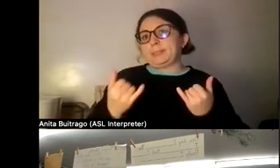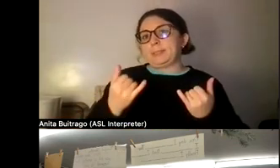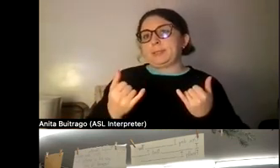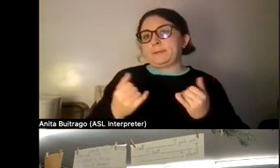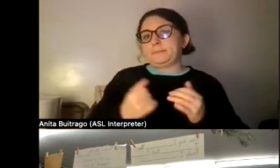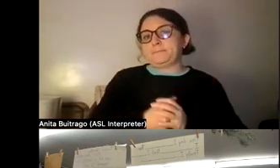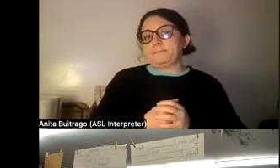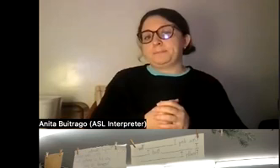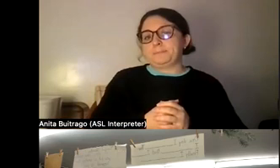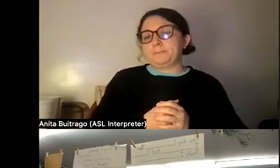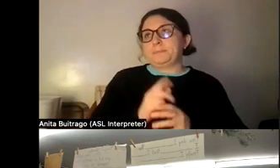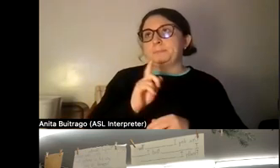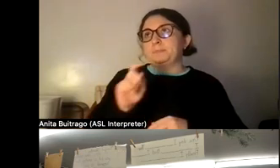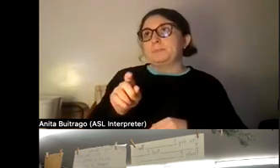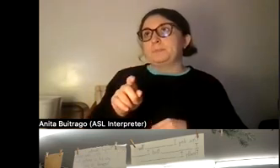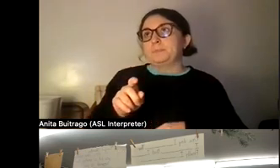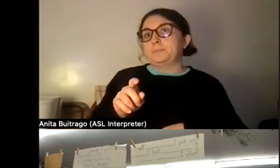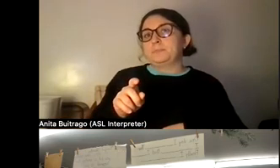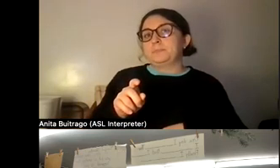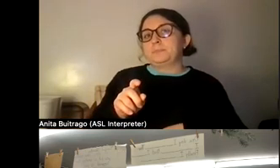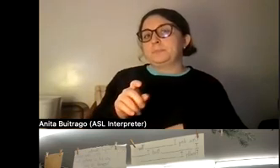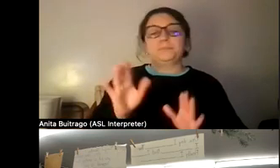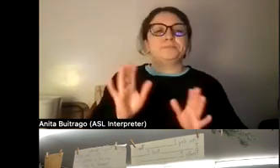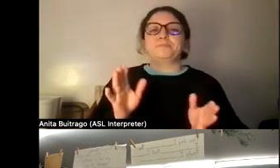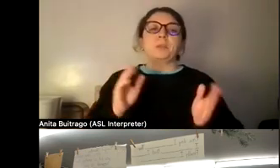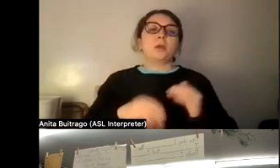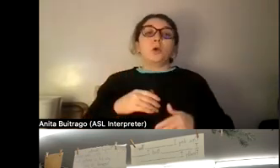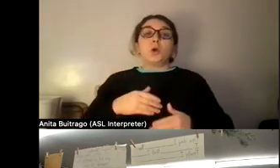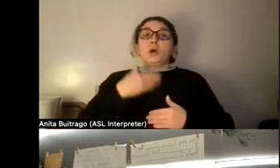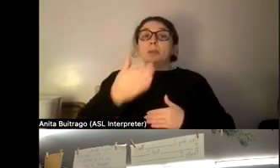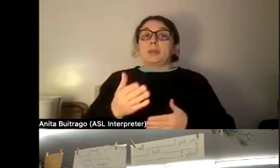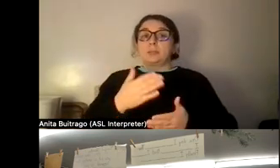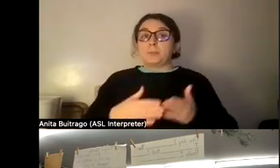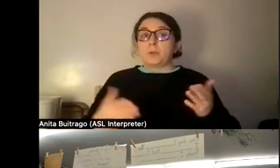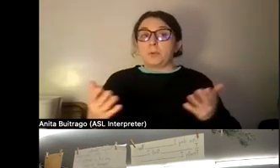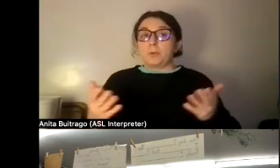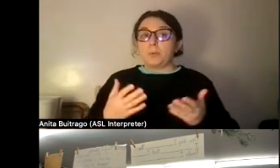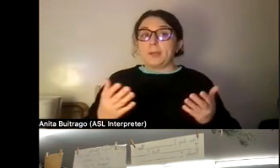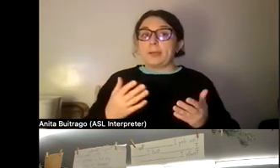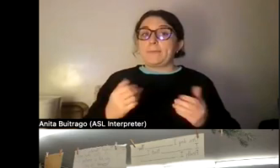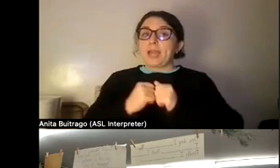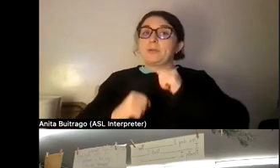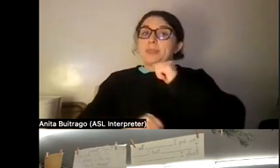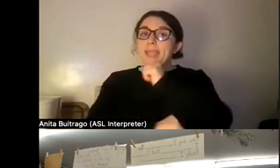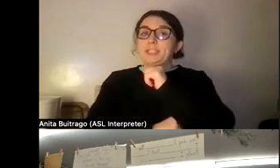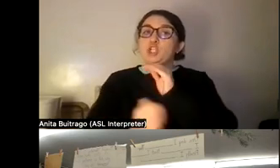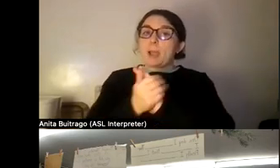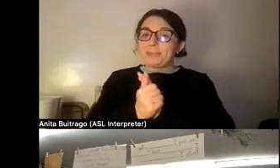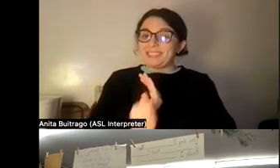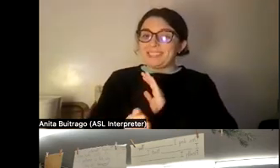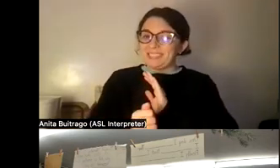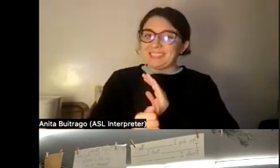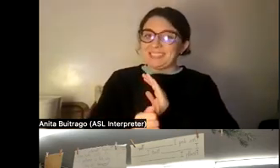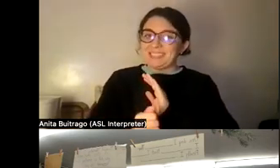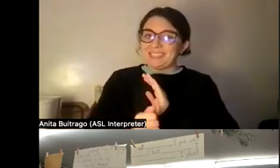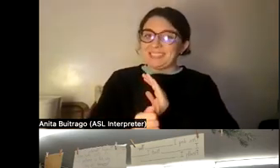So the next part is foundational competencies. And I brought in a picture again